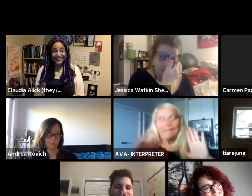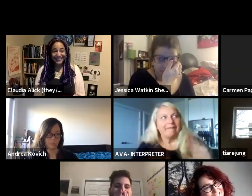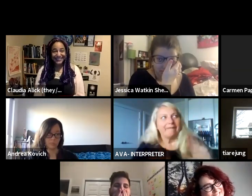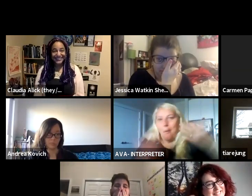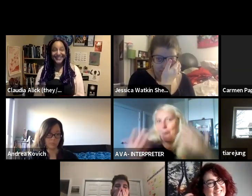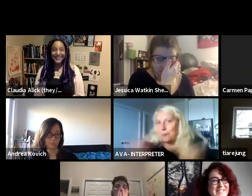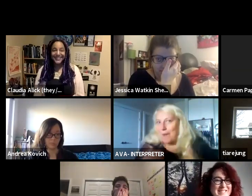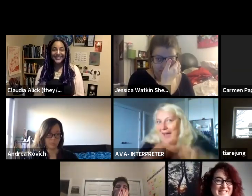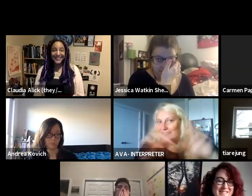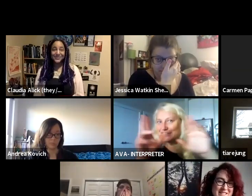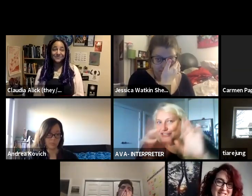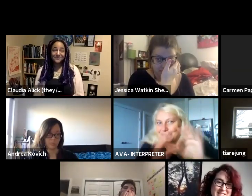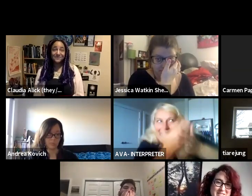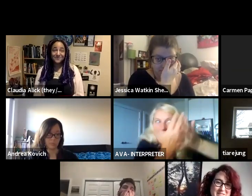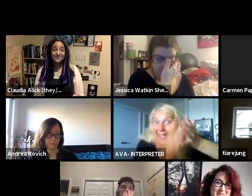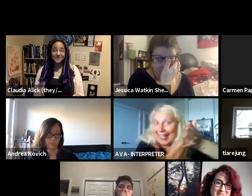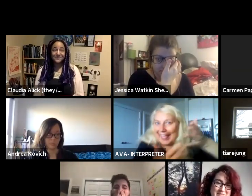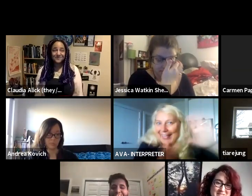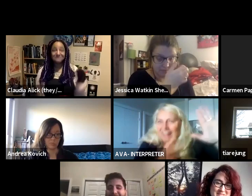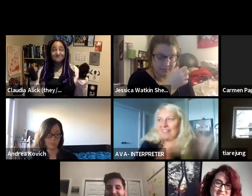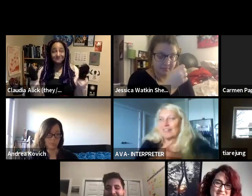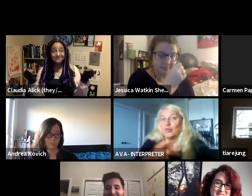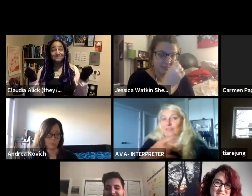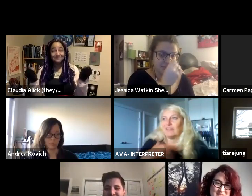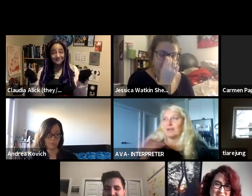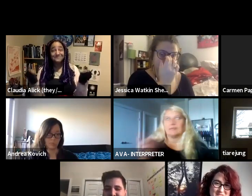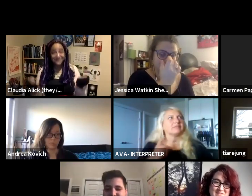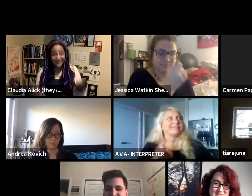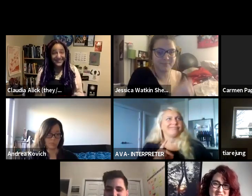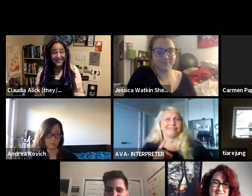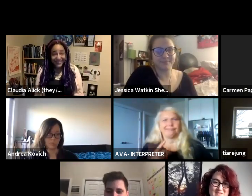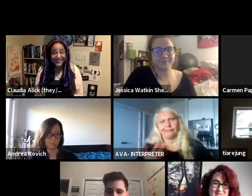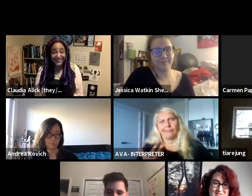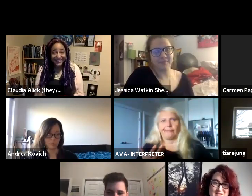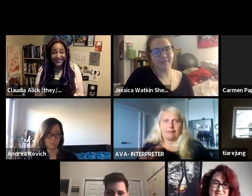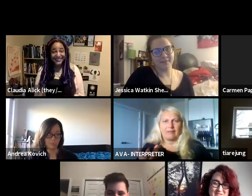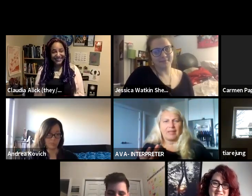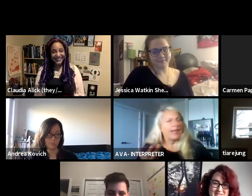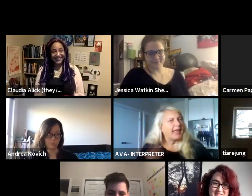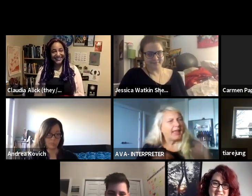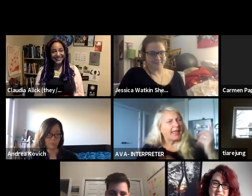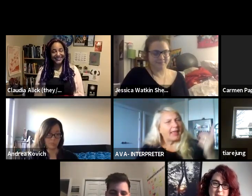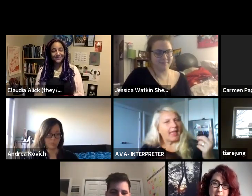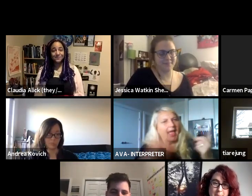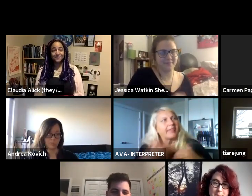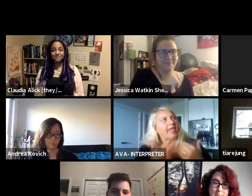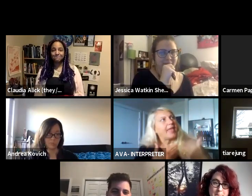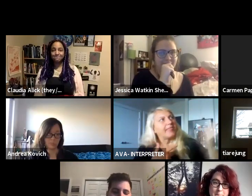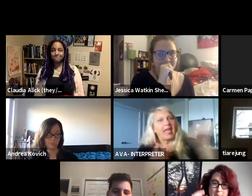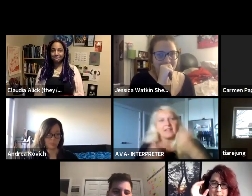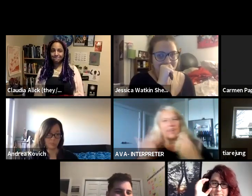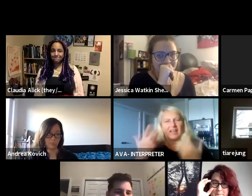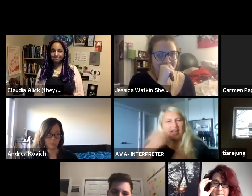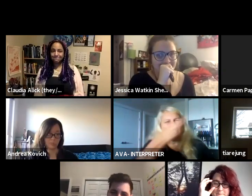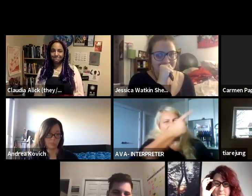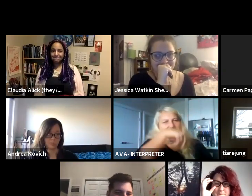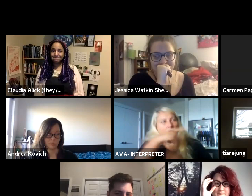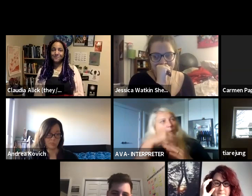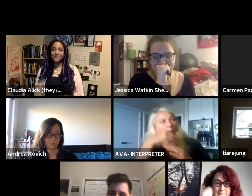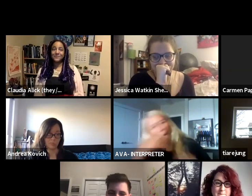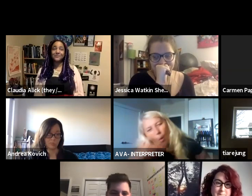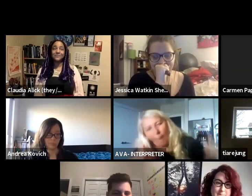is. They don't ask you how you're doing. They don't want to be asked how they're doing because they're way over threshold